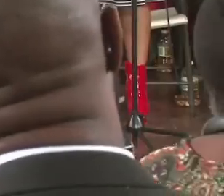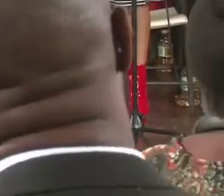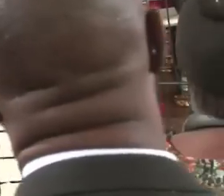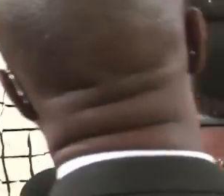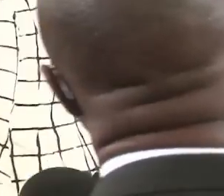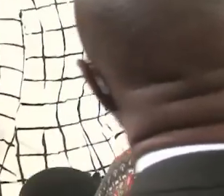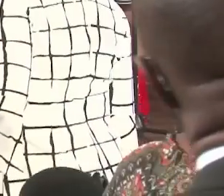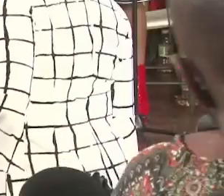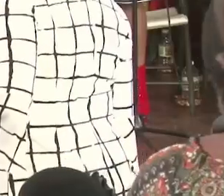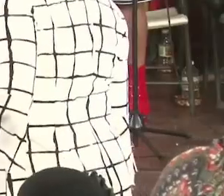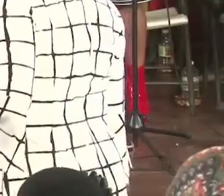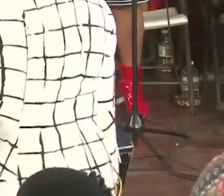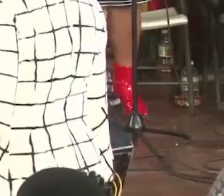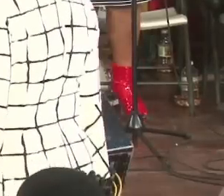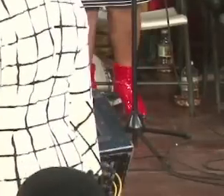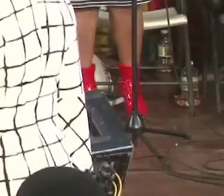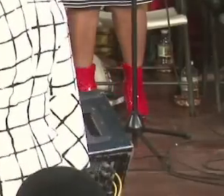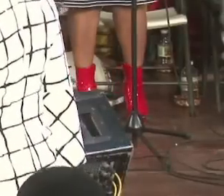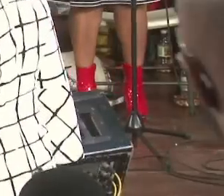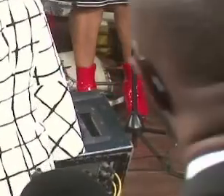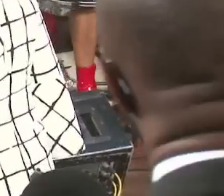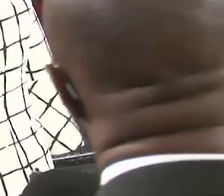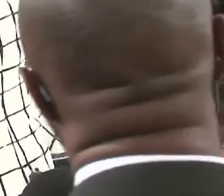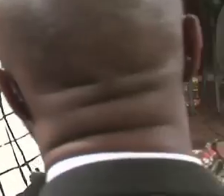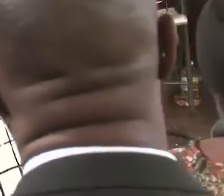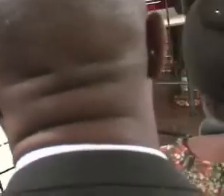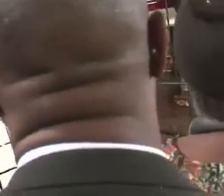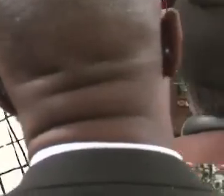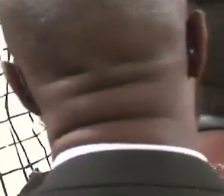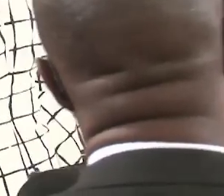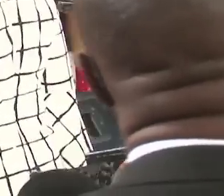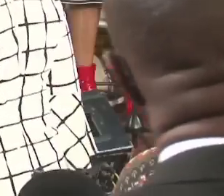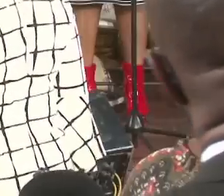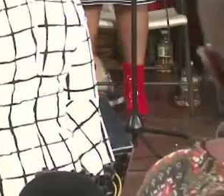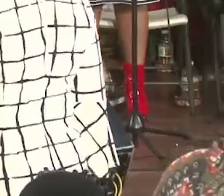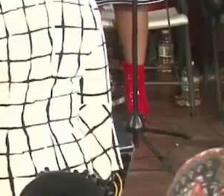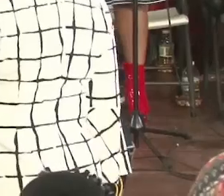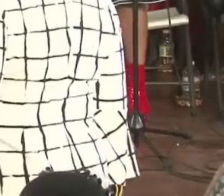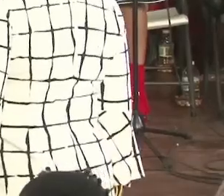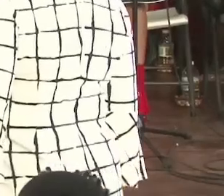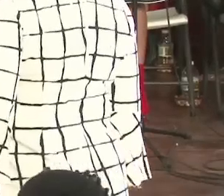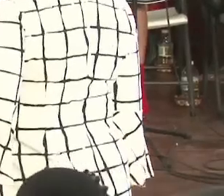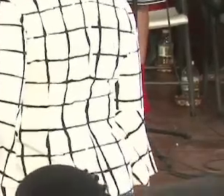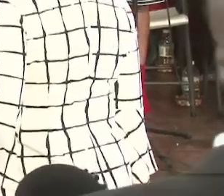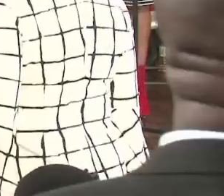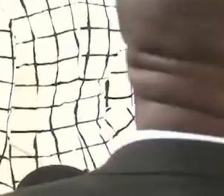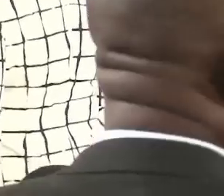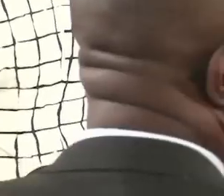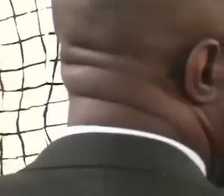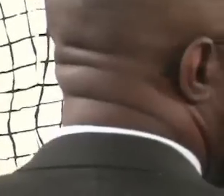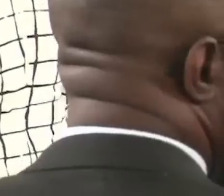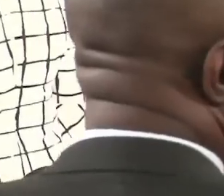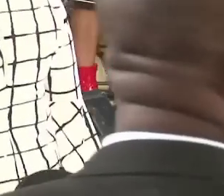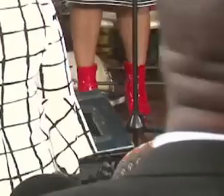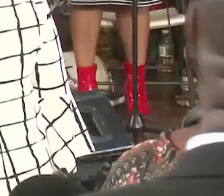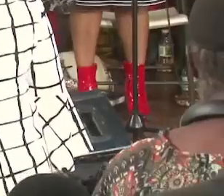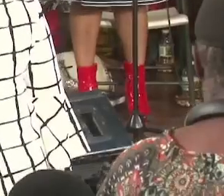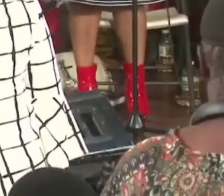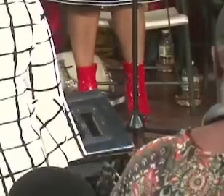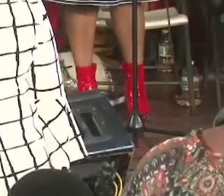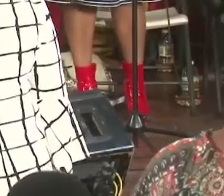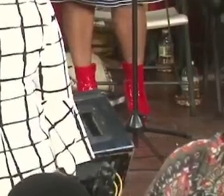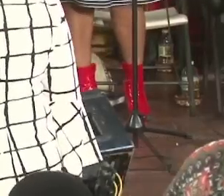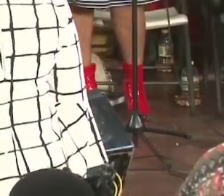Simon, launch out into the deep and let down your nets for